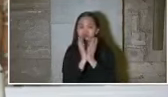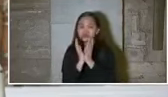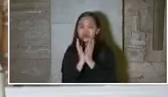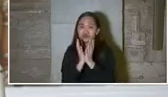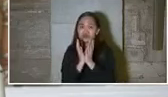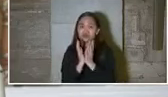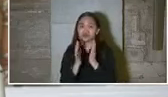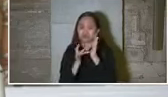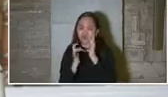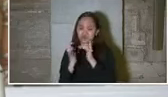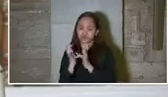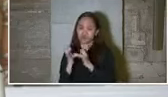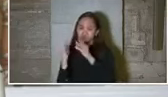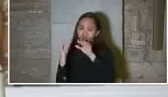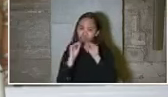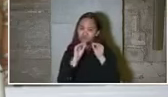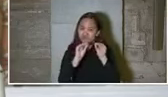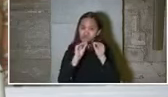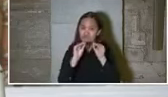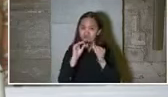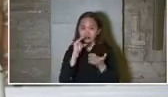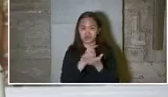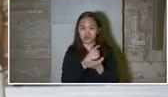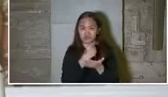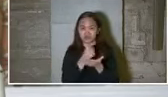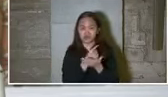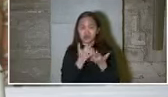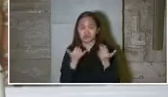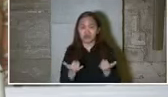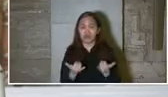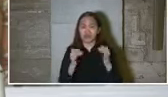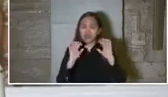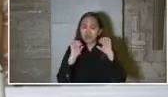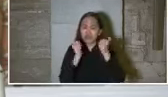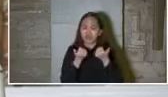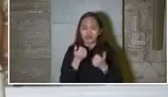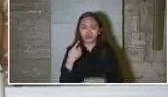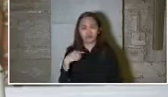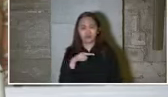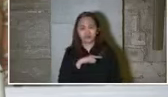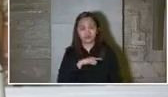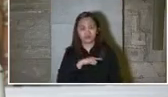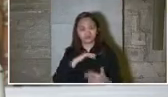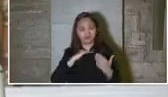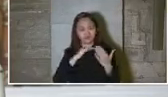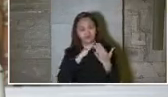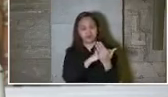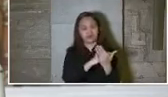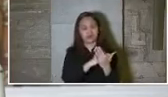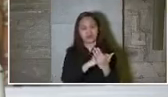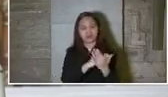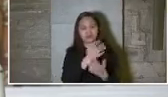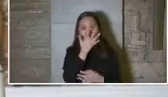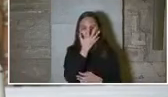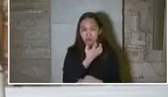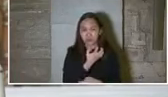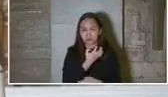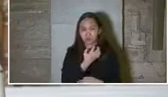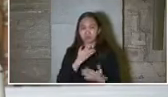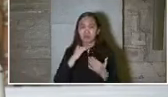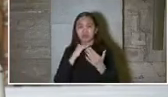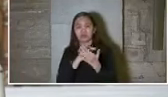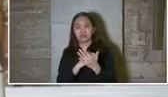Tinuturuan tayo ni Jesus sa Ebanghelyo ngayon, paano nga ba tayo iiwas sa galit,